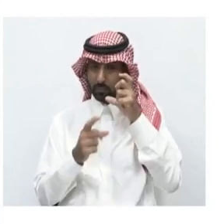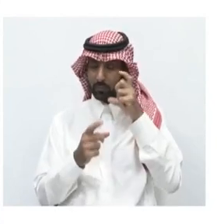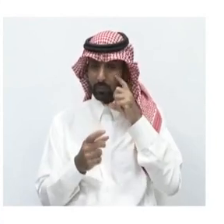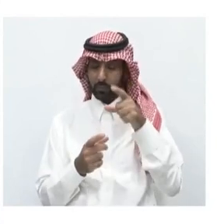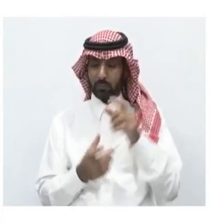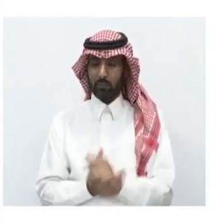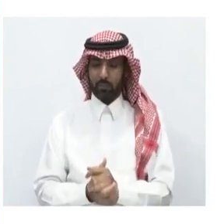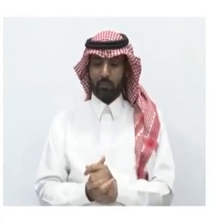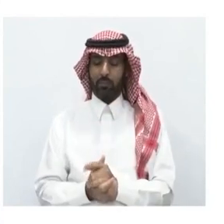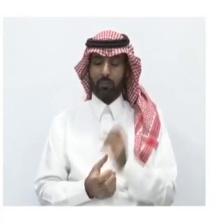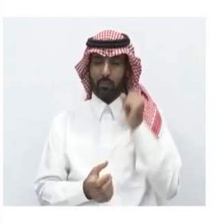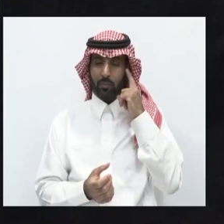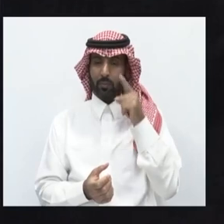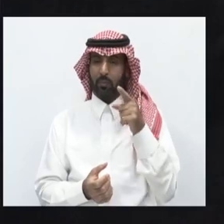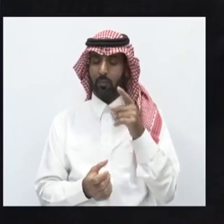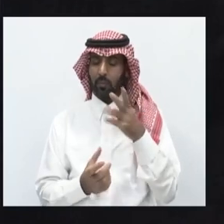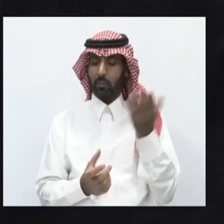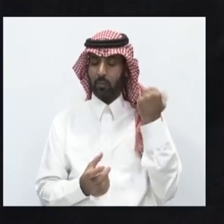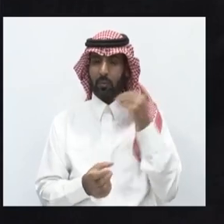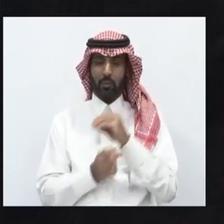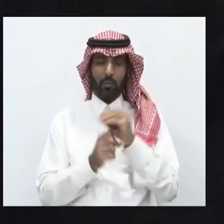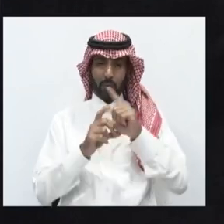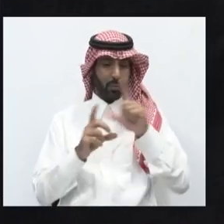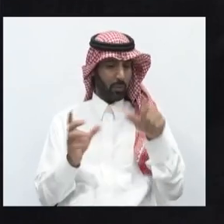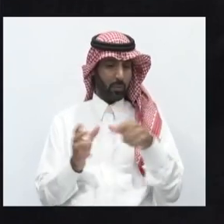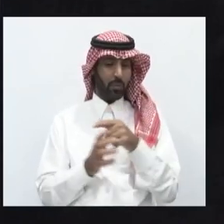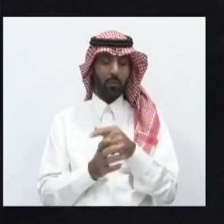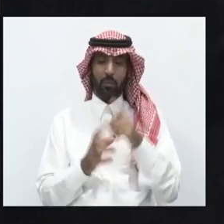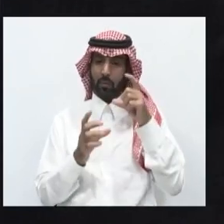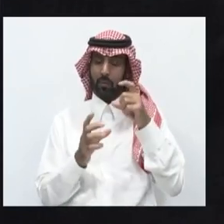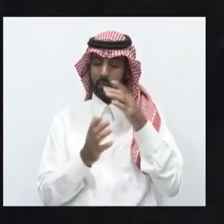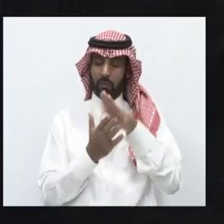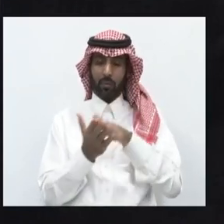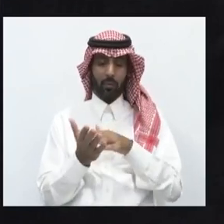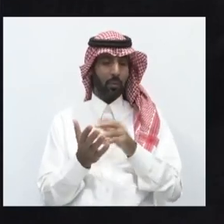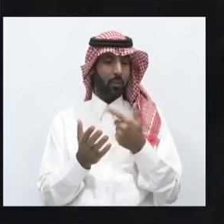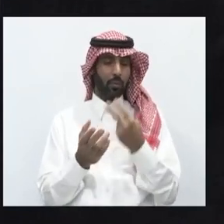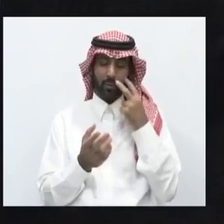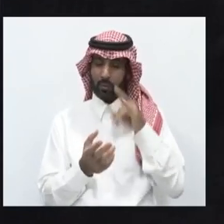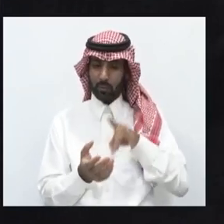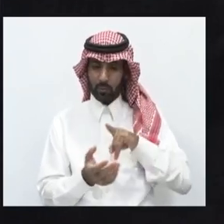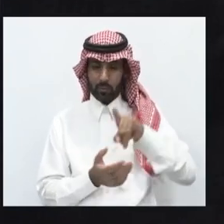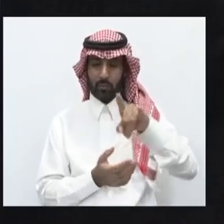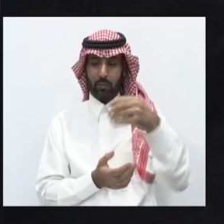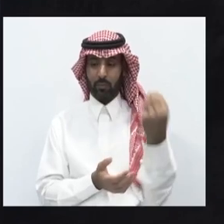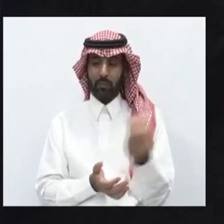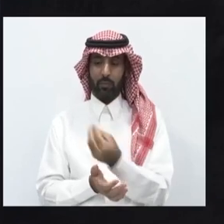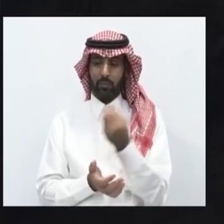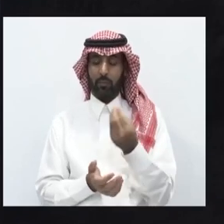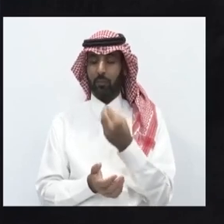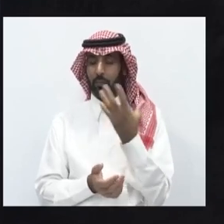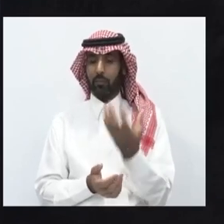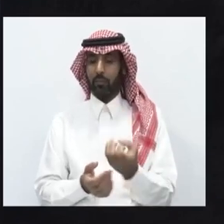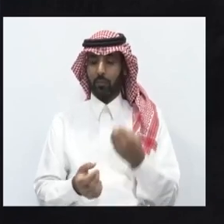pictures. You can know, as I said before, the theme of this unit is traveling,